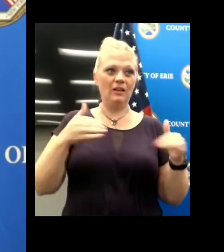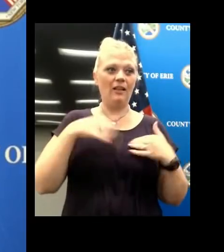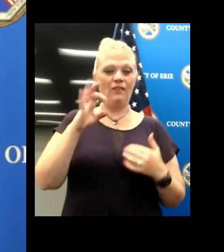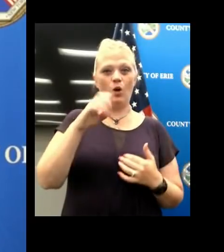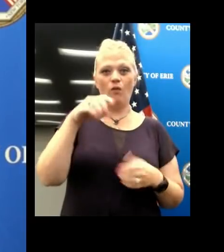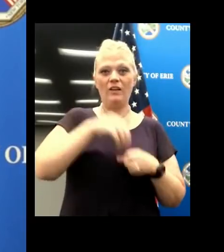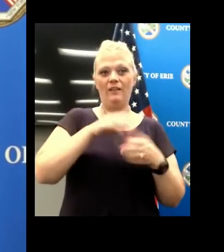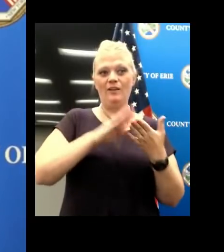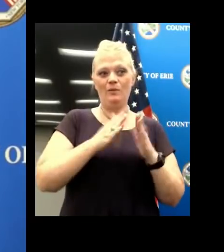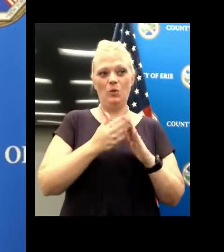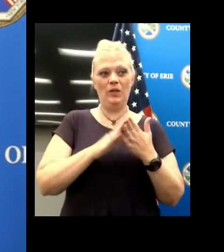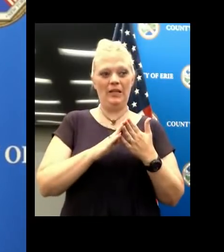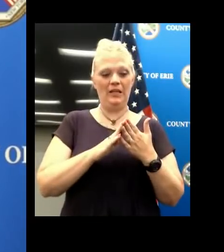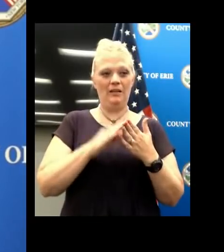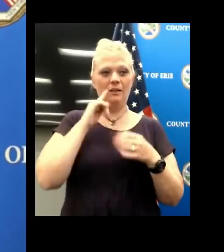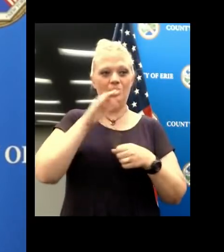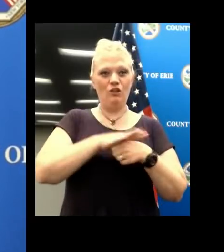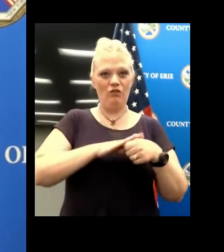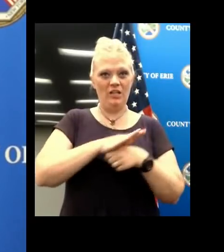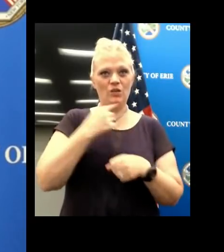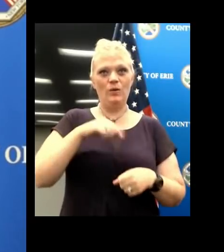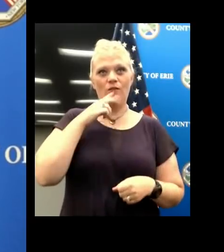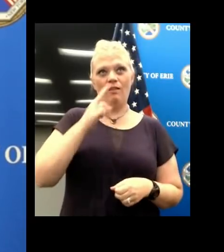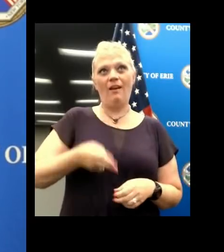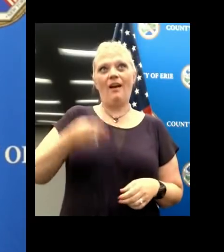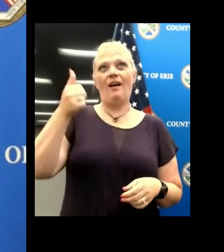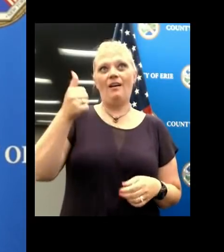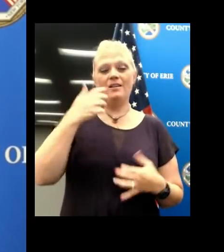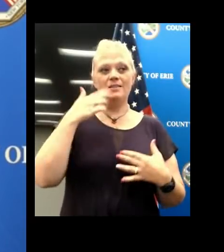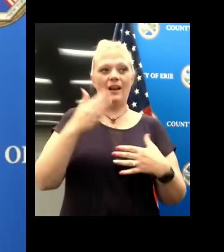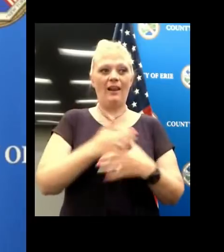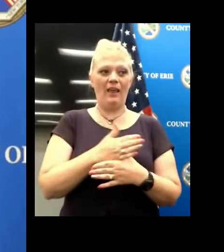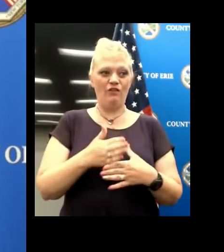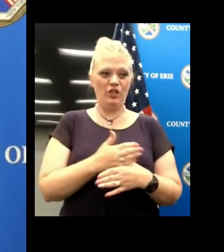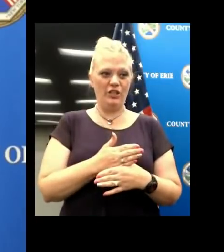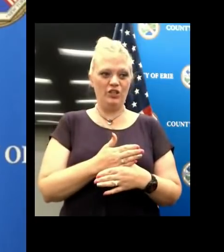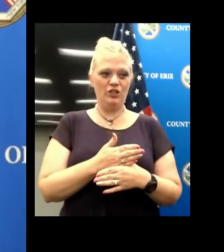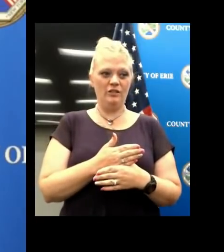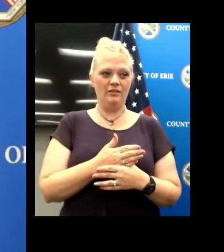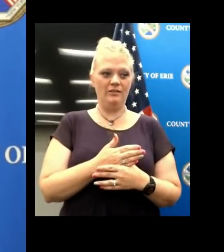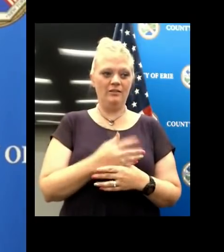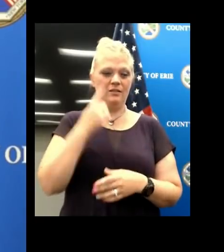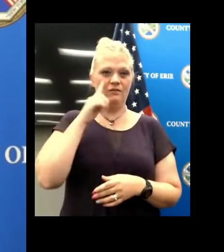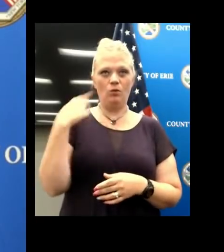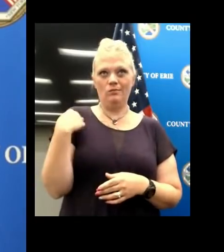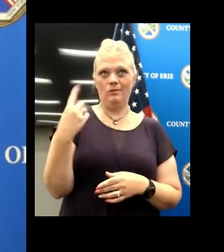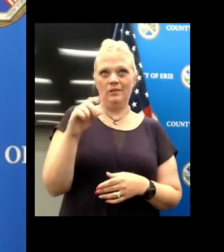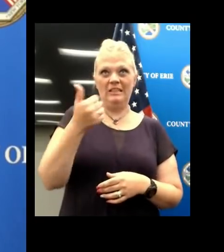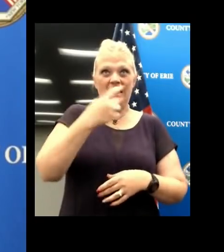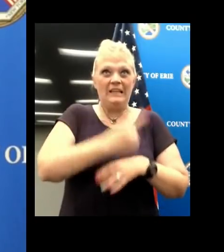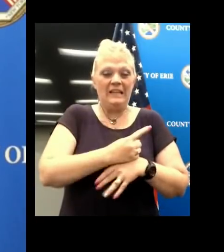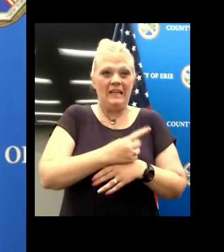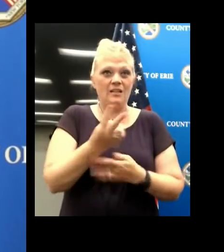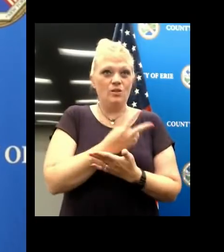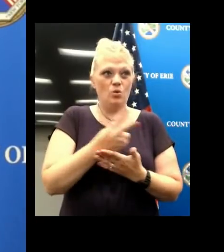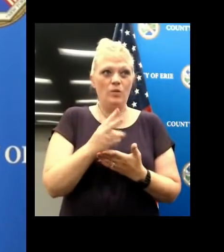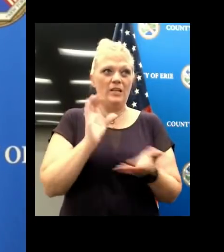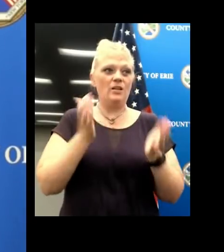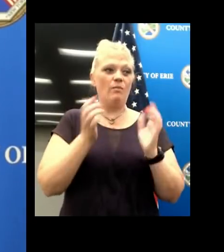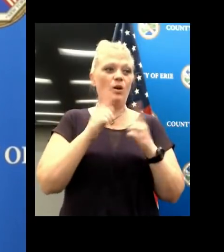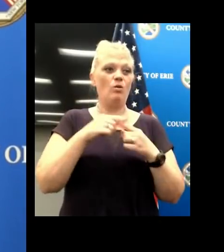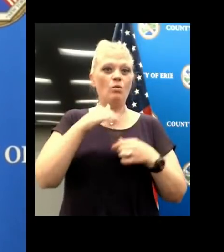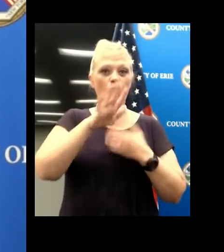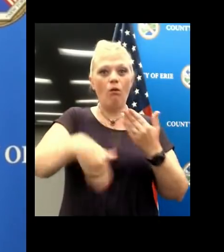community. We, as a region, are the highest on average for the last 10 days to 2 weeks compared to all the regions